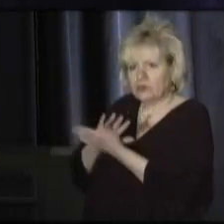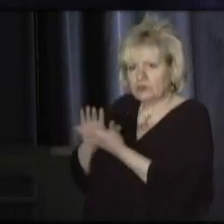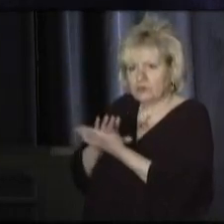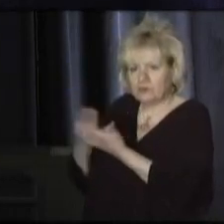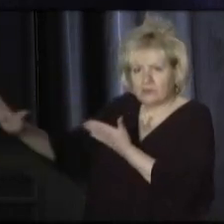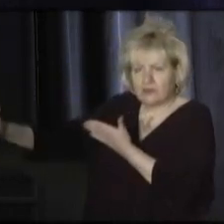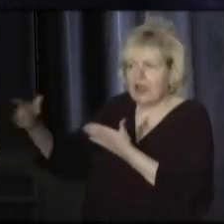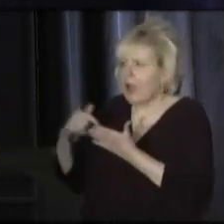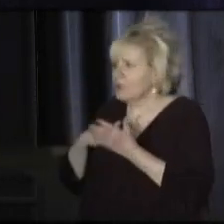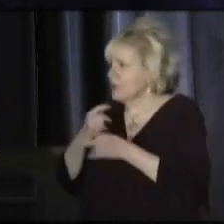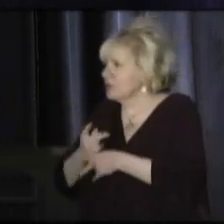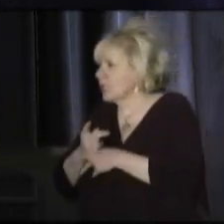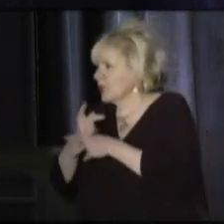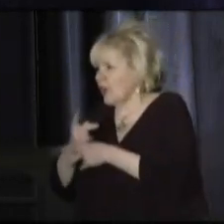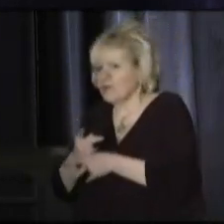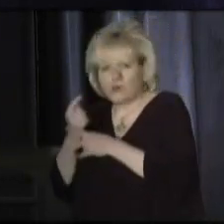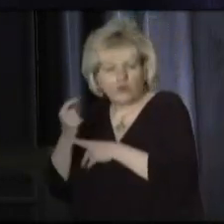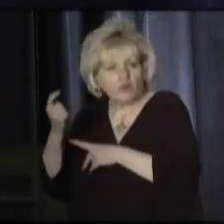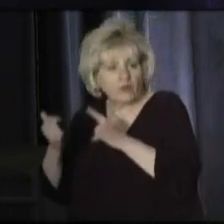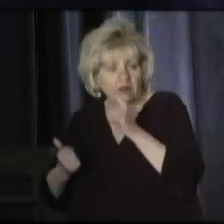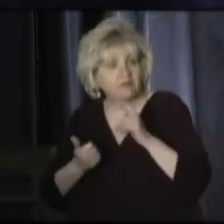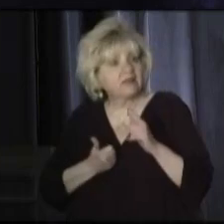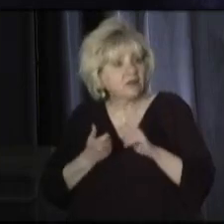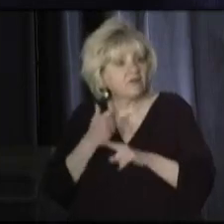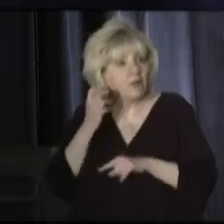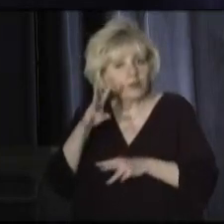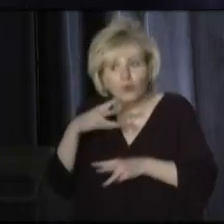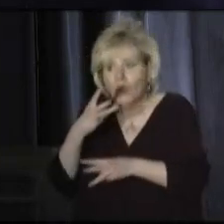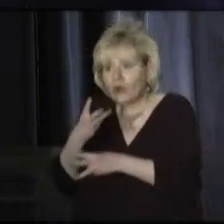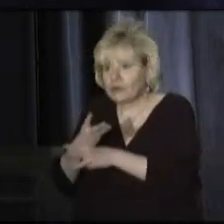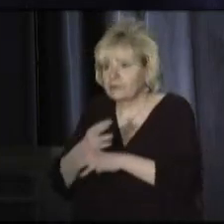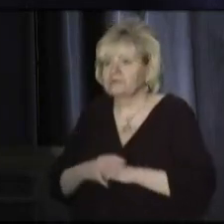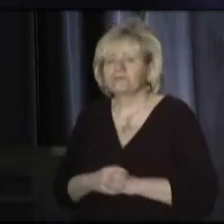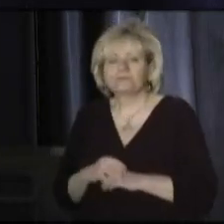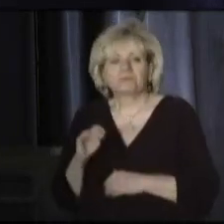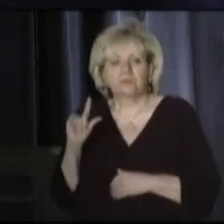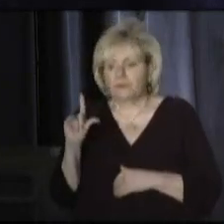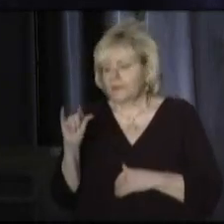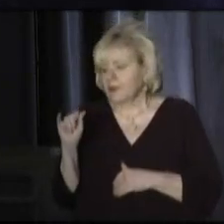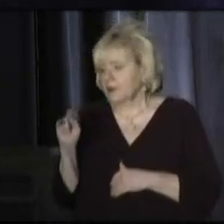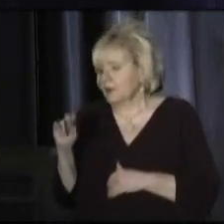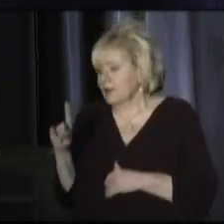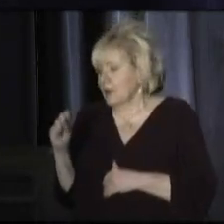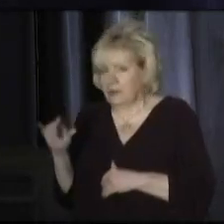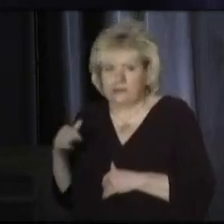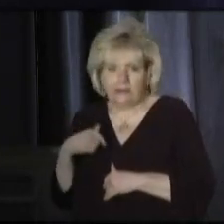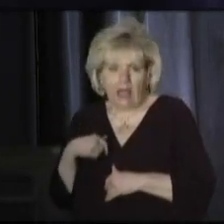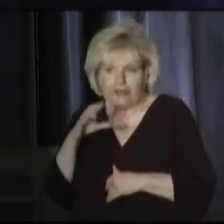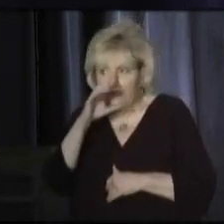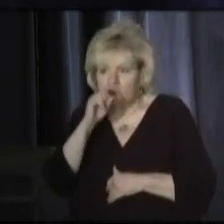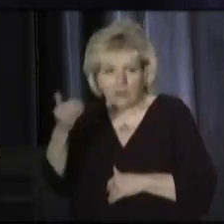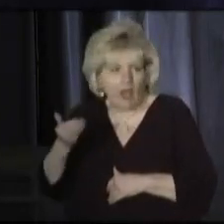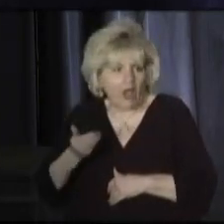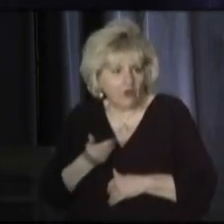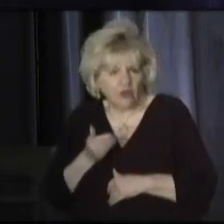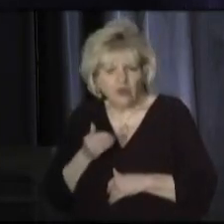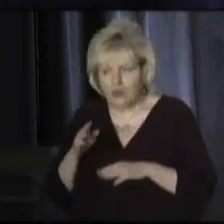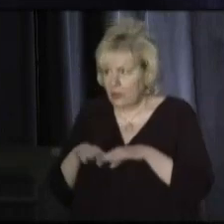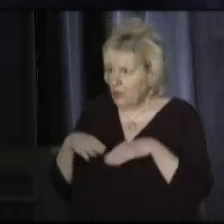under a tree in Central Park, her relaxed face. 12:30 a.m. in New York, 3 hours into the